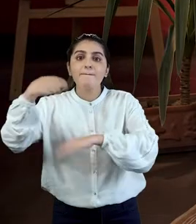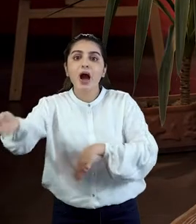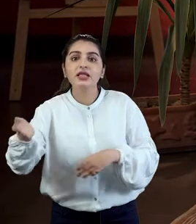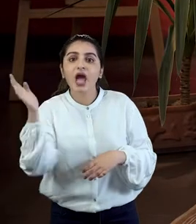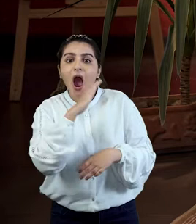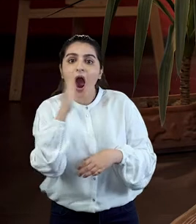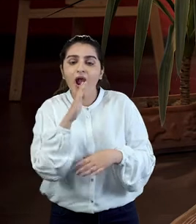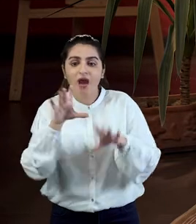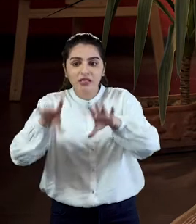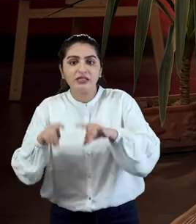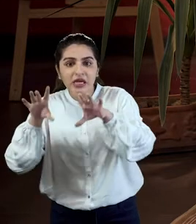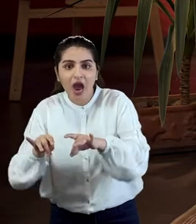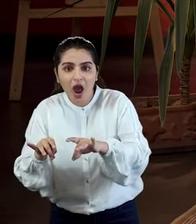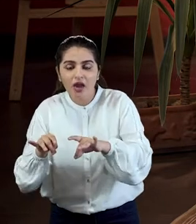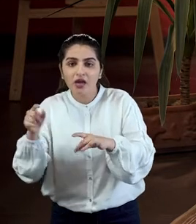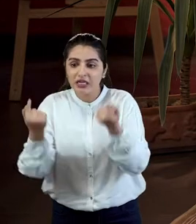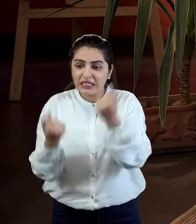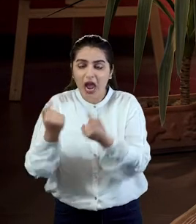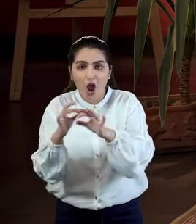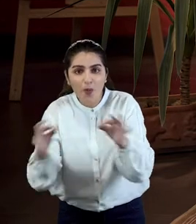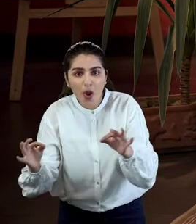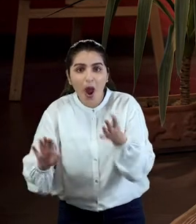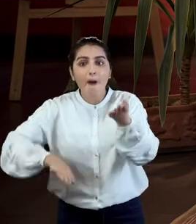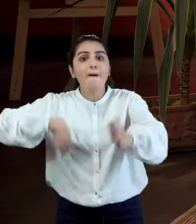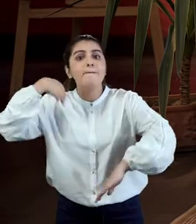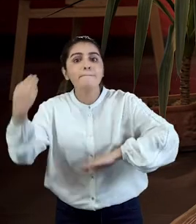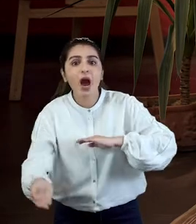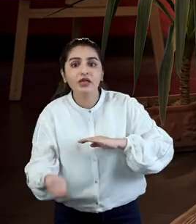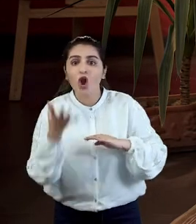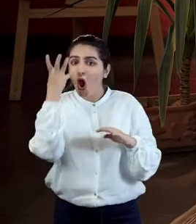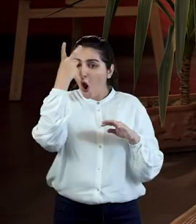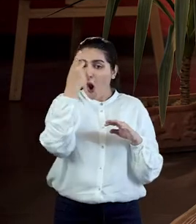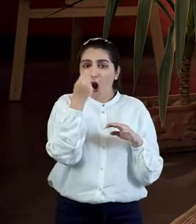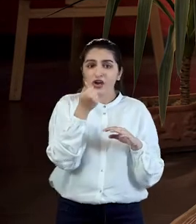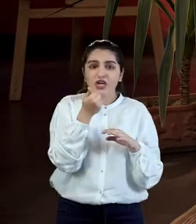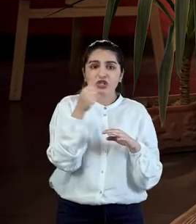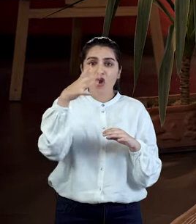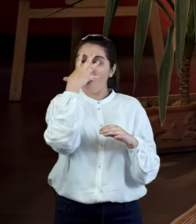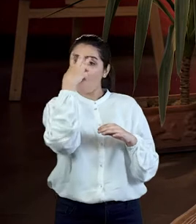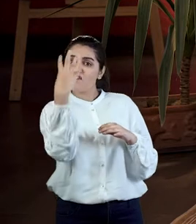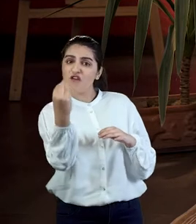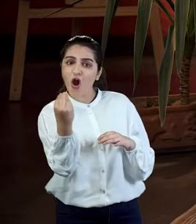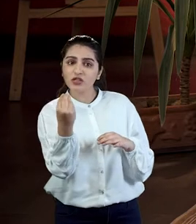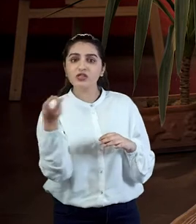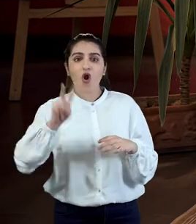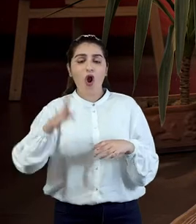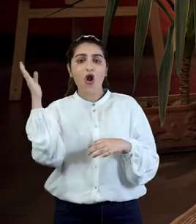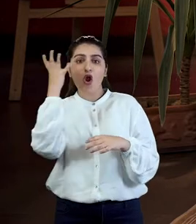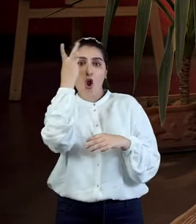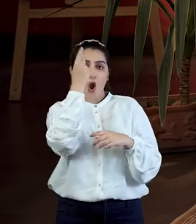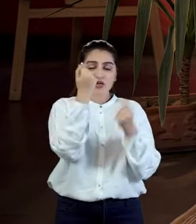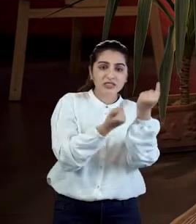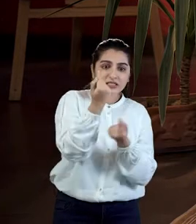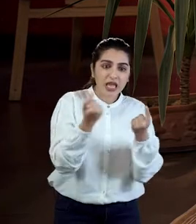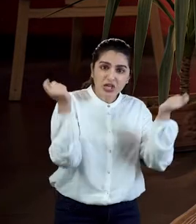herself into a green grasshopper and hopped over the grass. She turned herself into an orange fox and raced through the orange